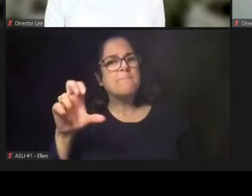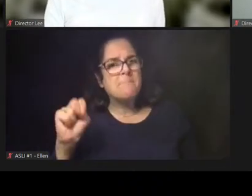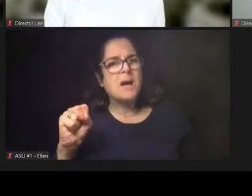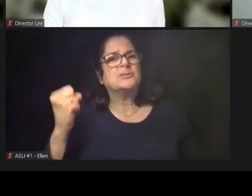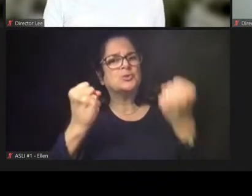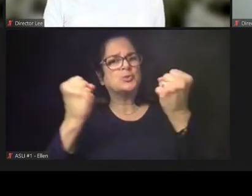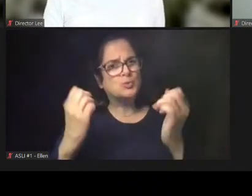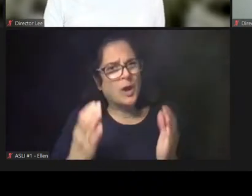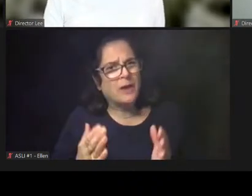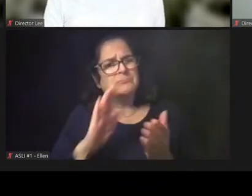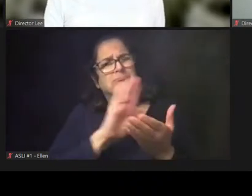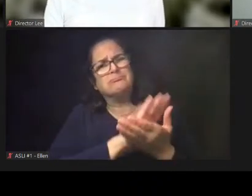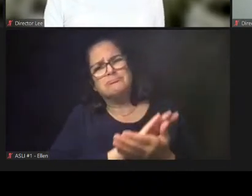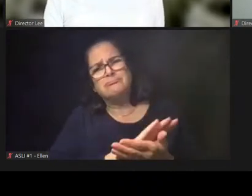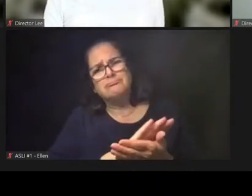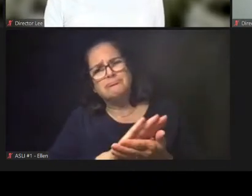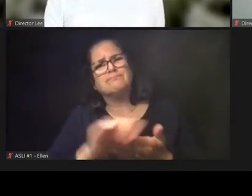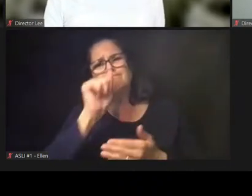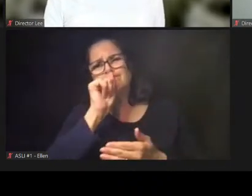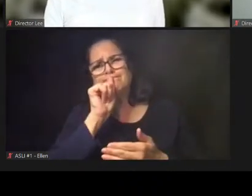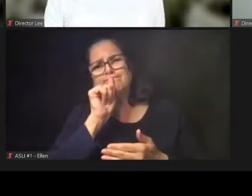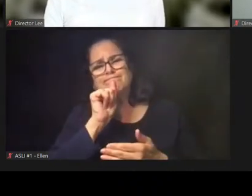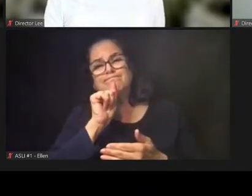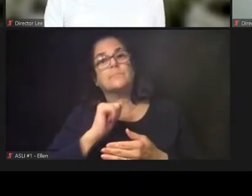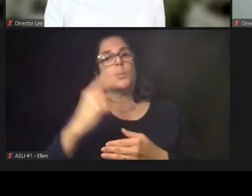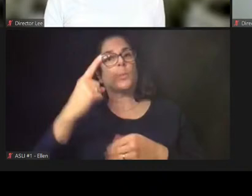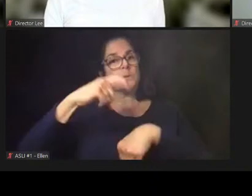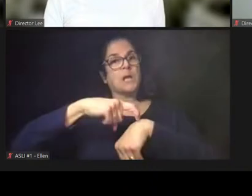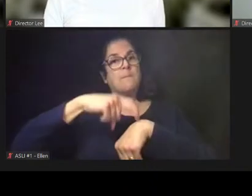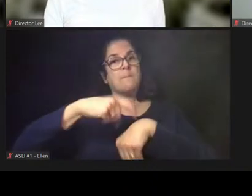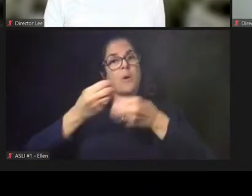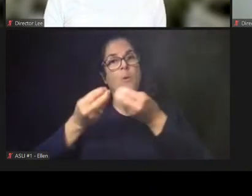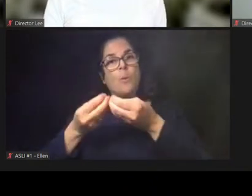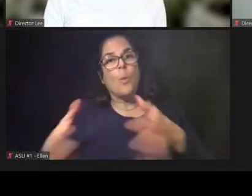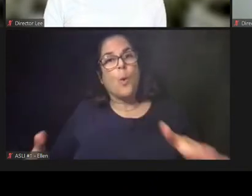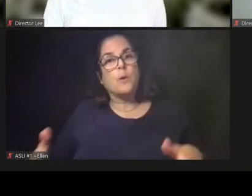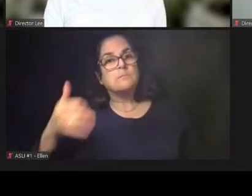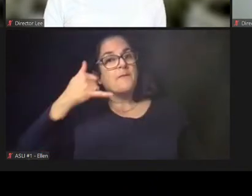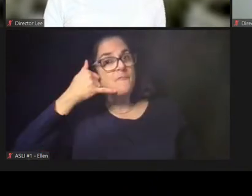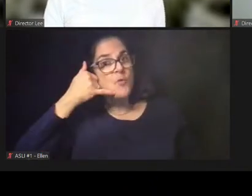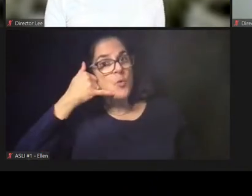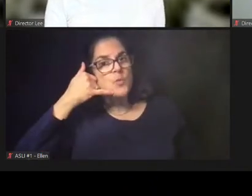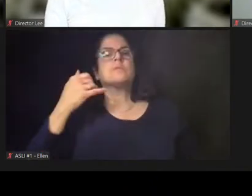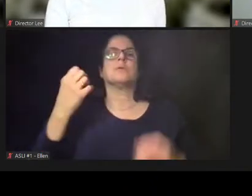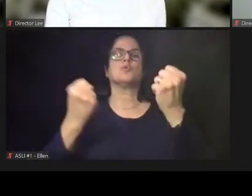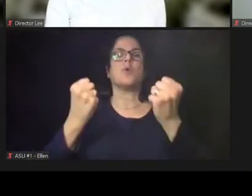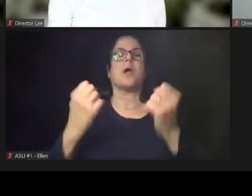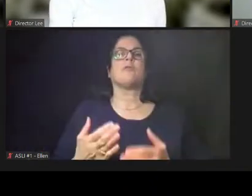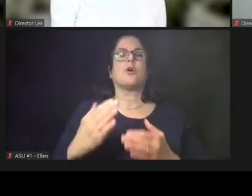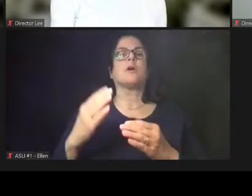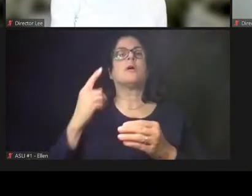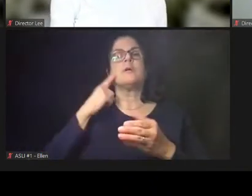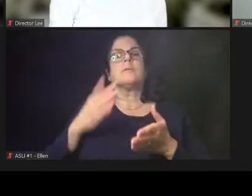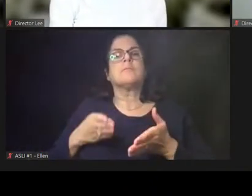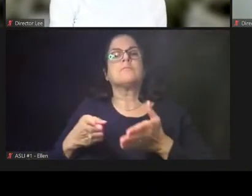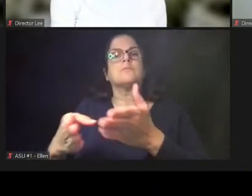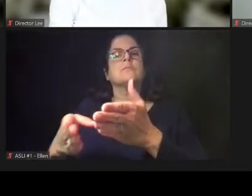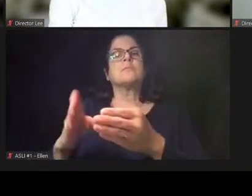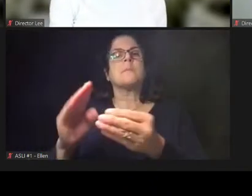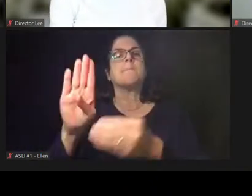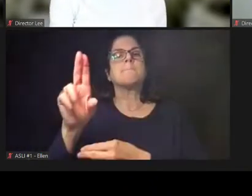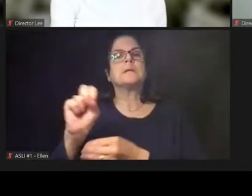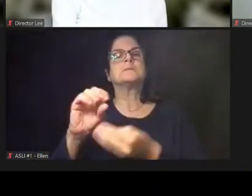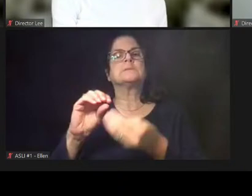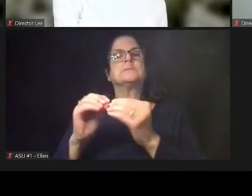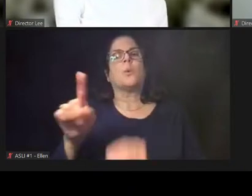driver on the 147 route found my phone and turned it in. It is better for our bus drivers